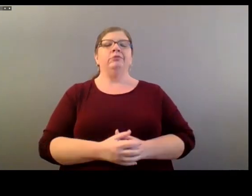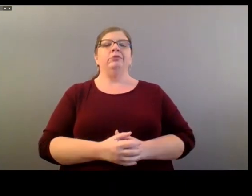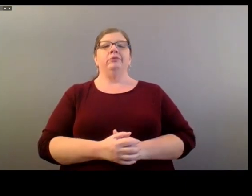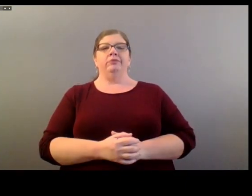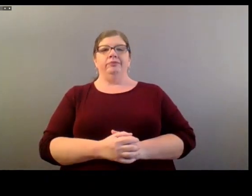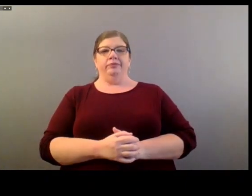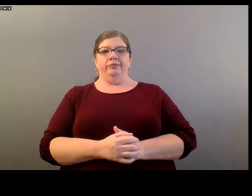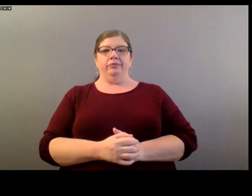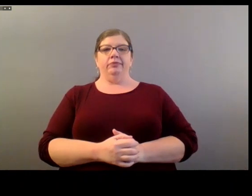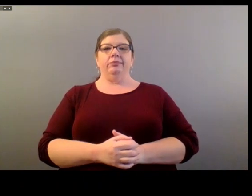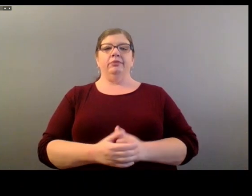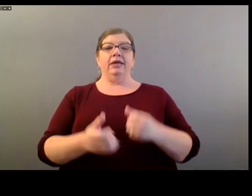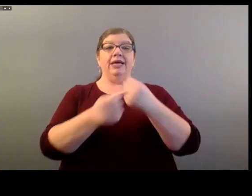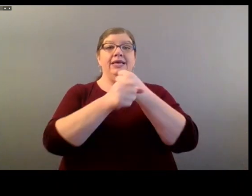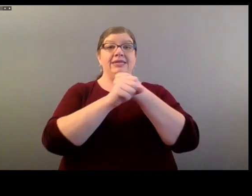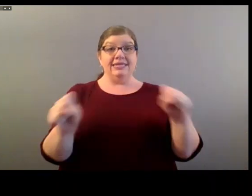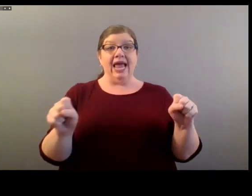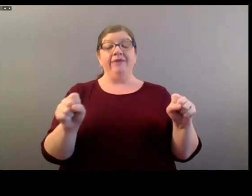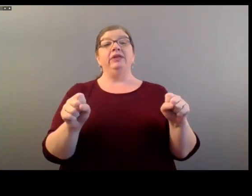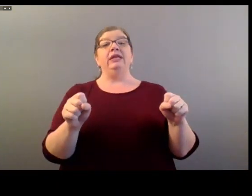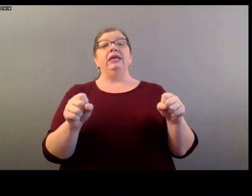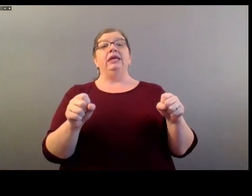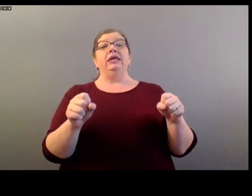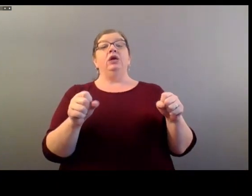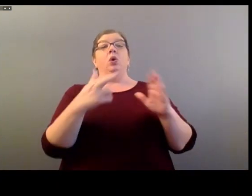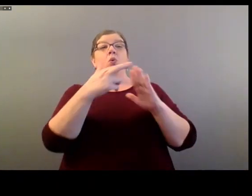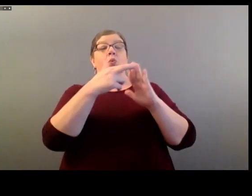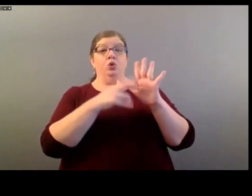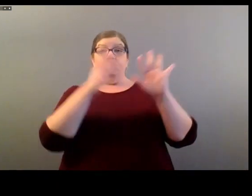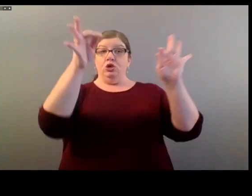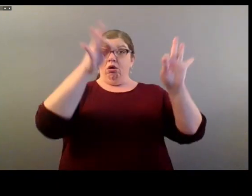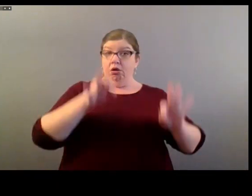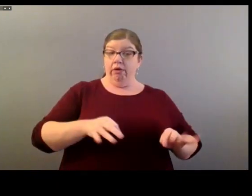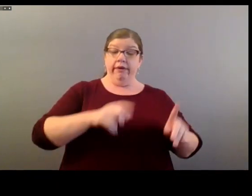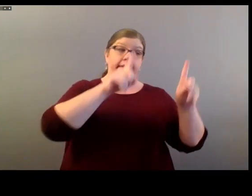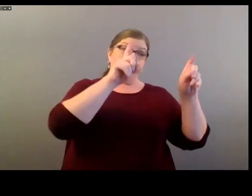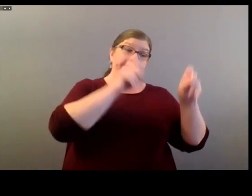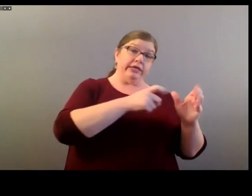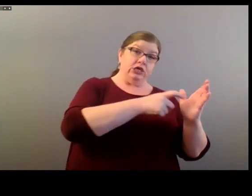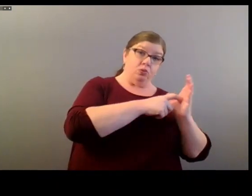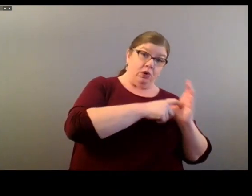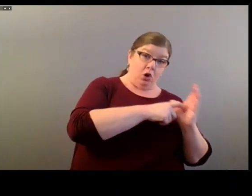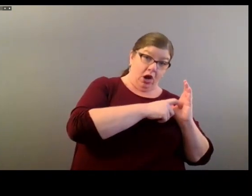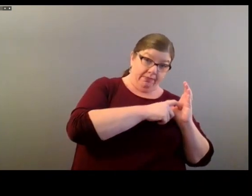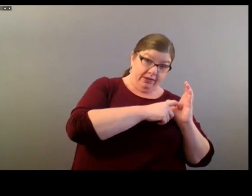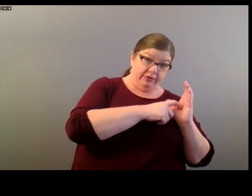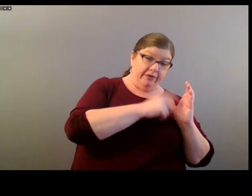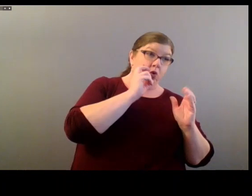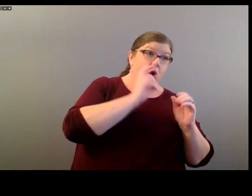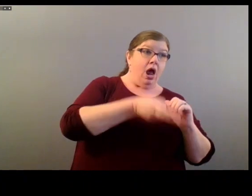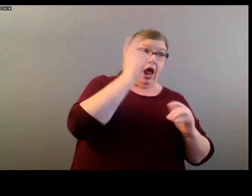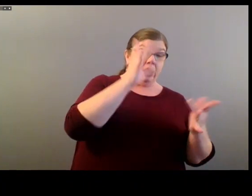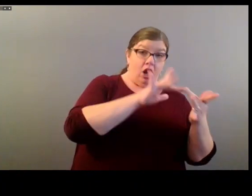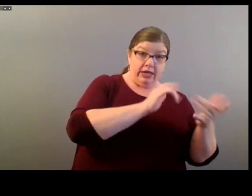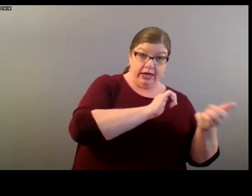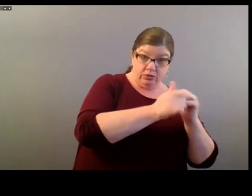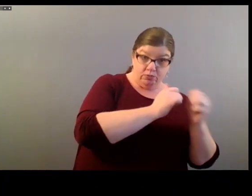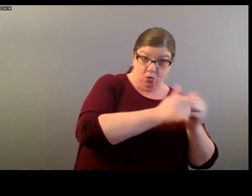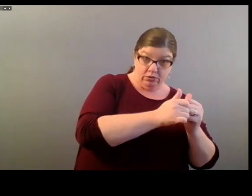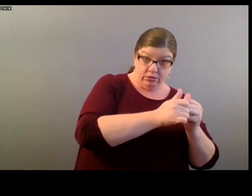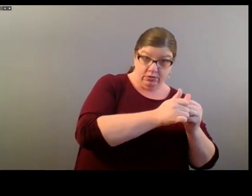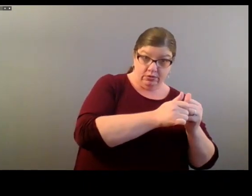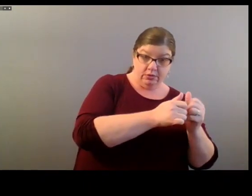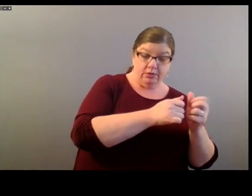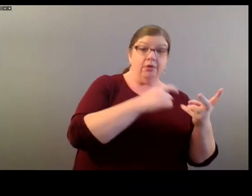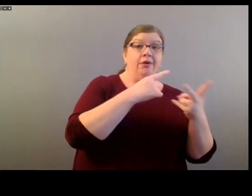Safety guidelines are outlined, such as testing requirements for high contact sports in addition to wearing